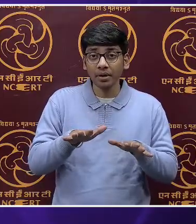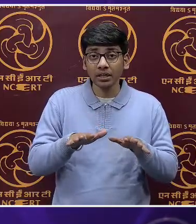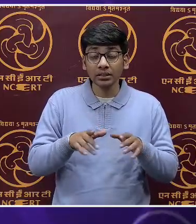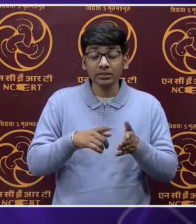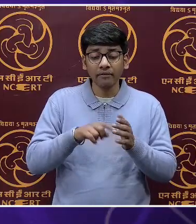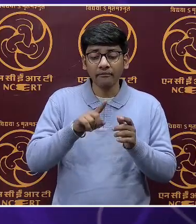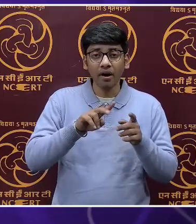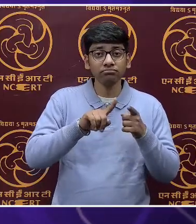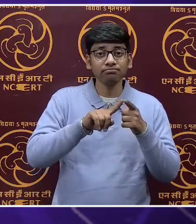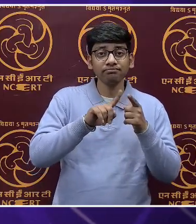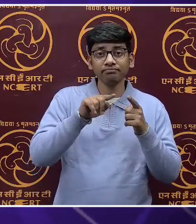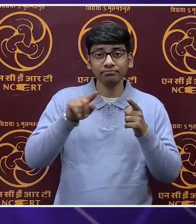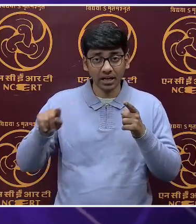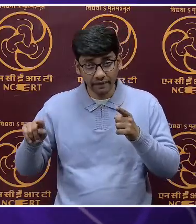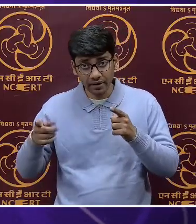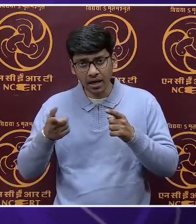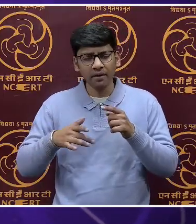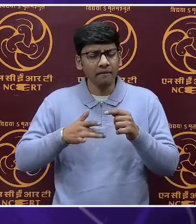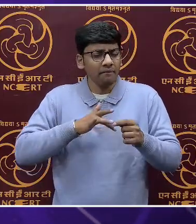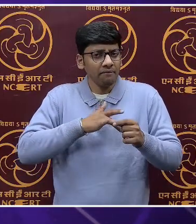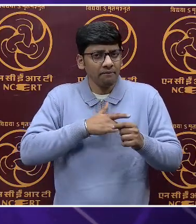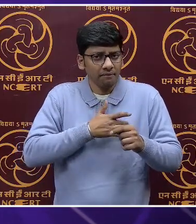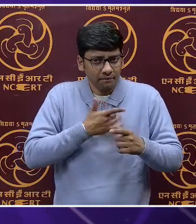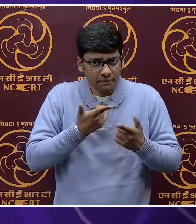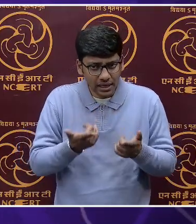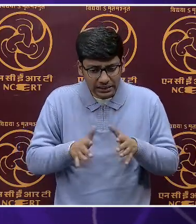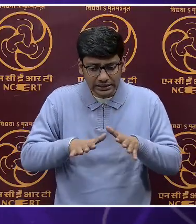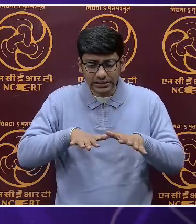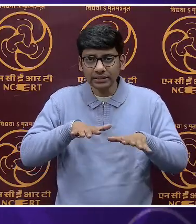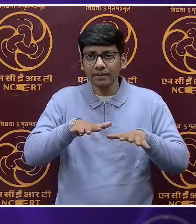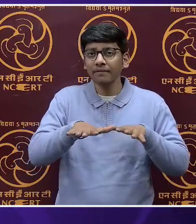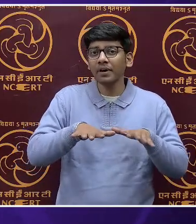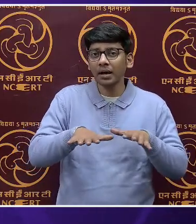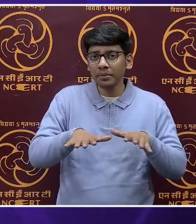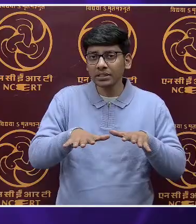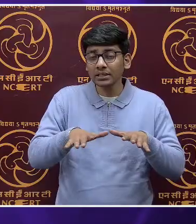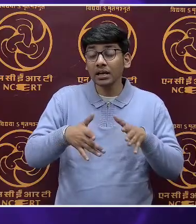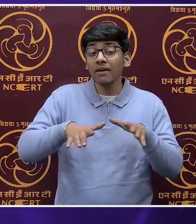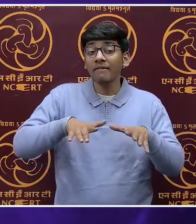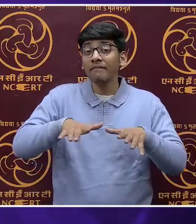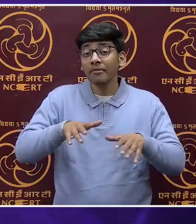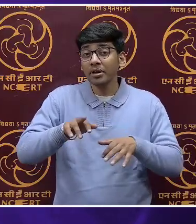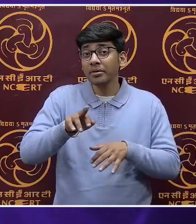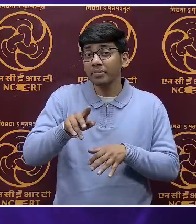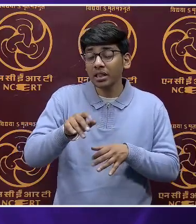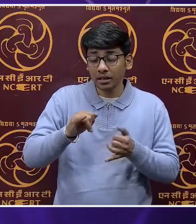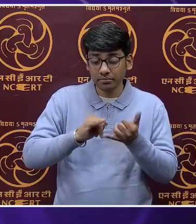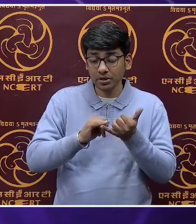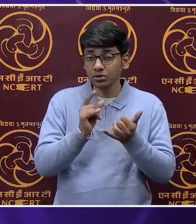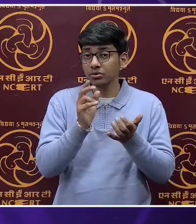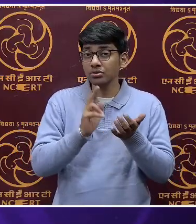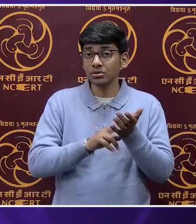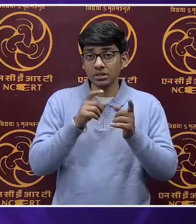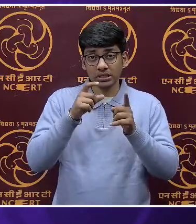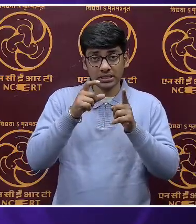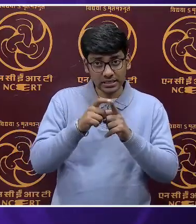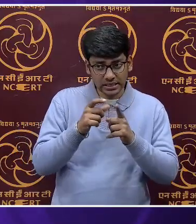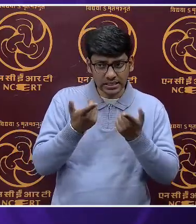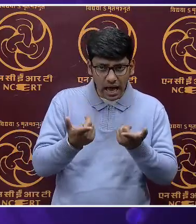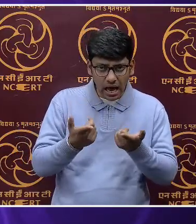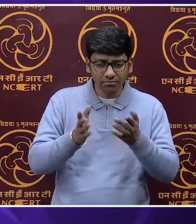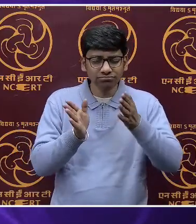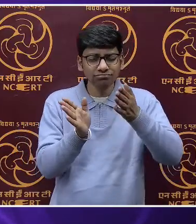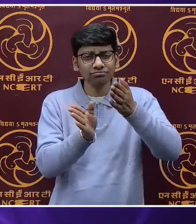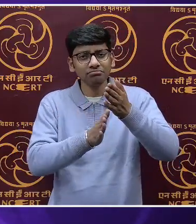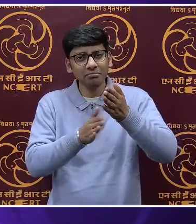So, that is the feeling that before reaching the sound to us, we feel that some vibrations have changed. Yes.